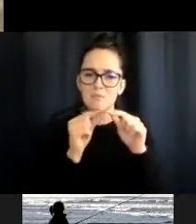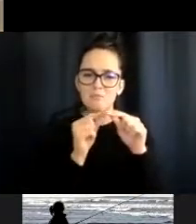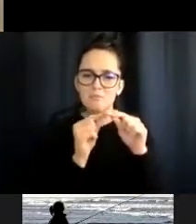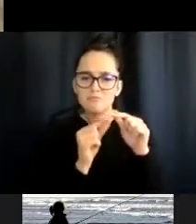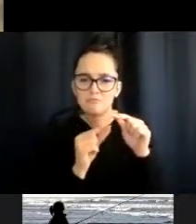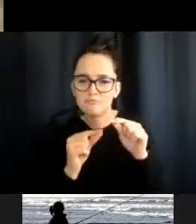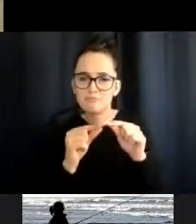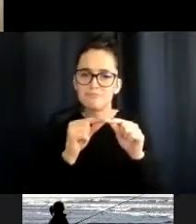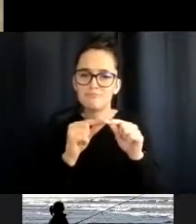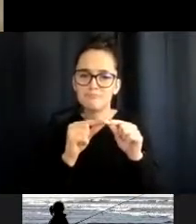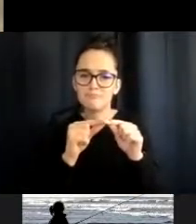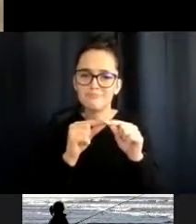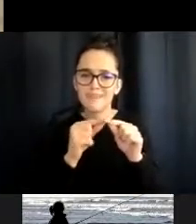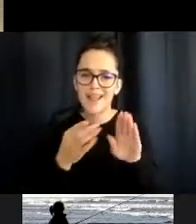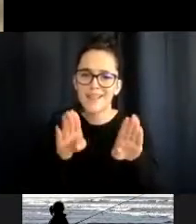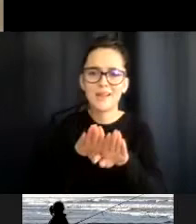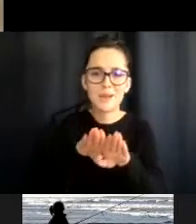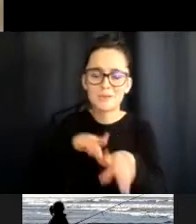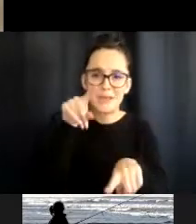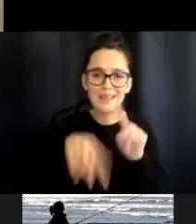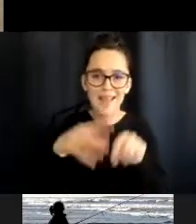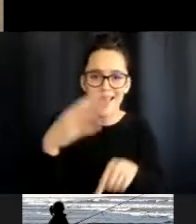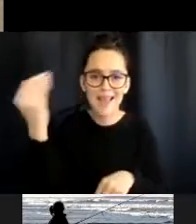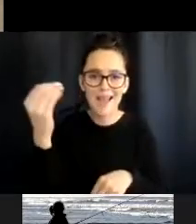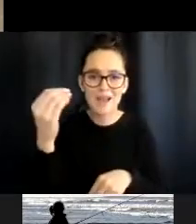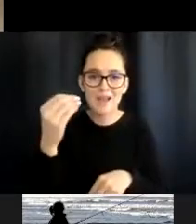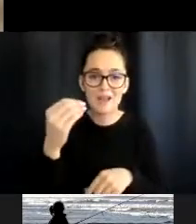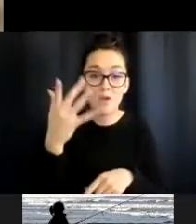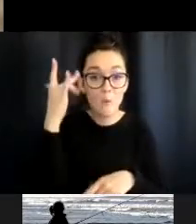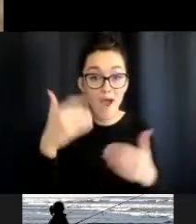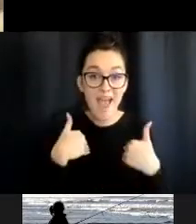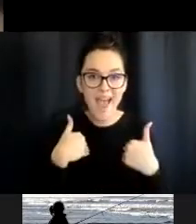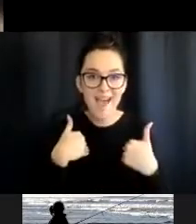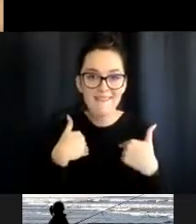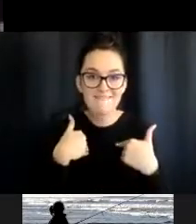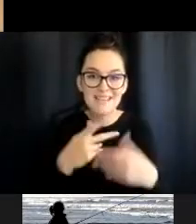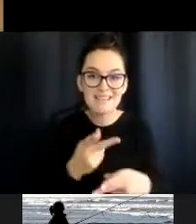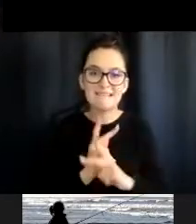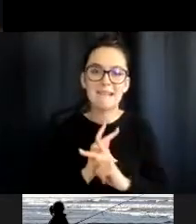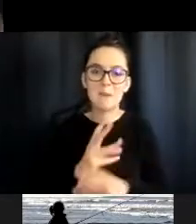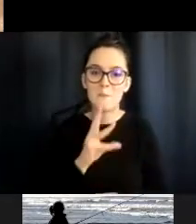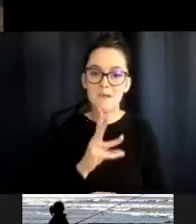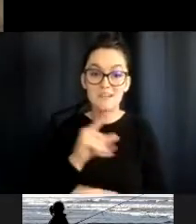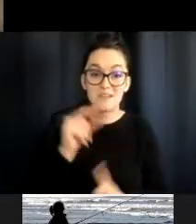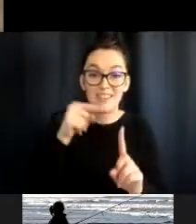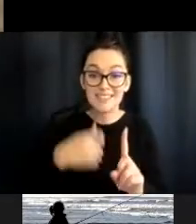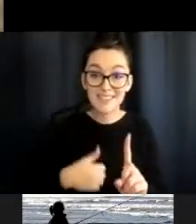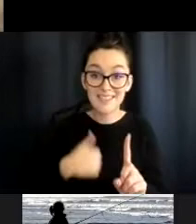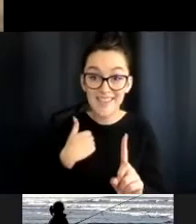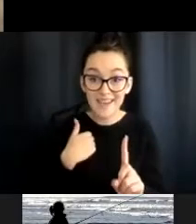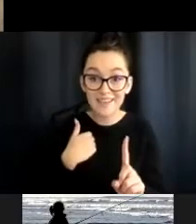that closes off the opening so they don't lose water. So this is a living black turban,